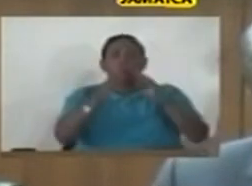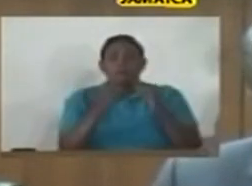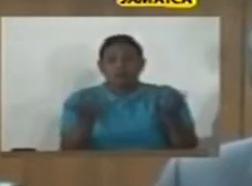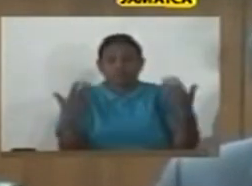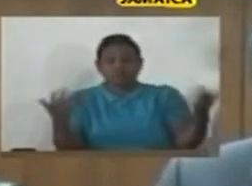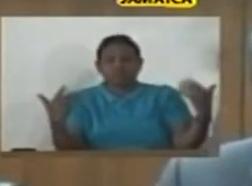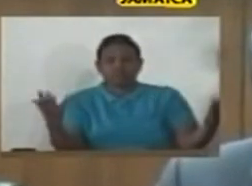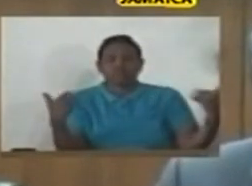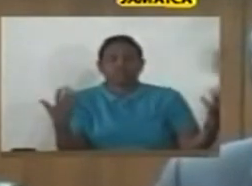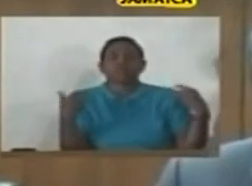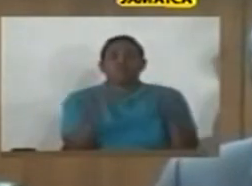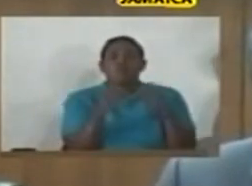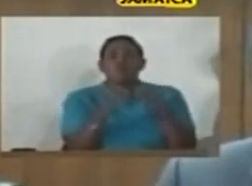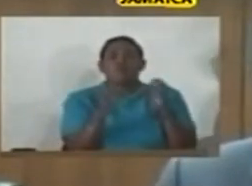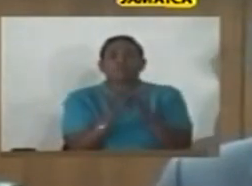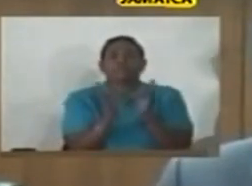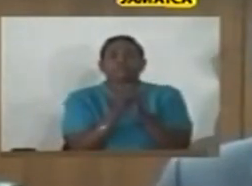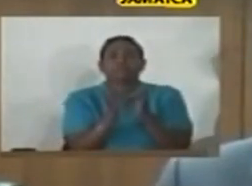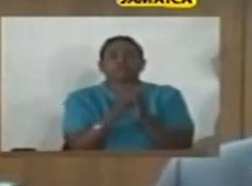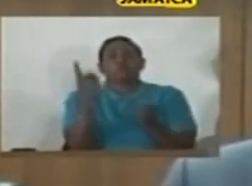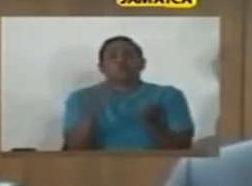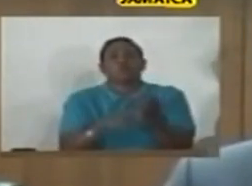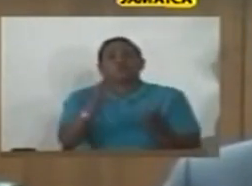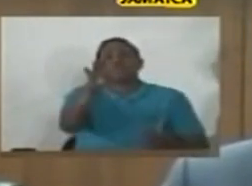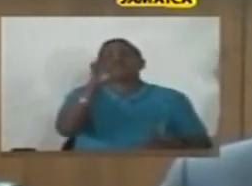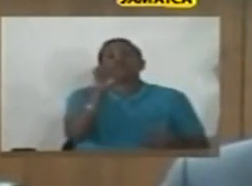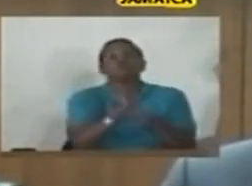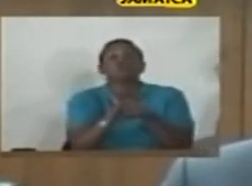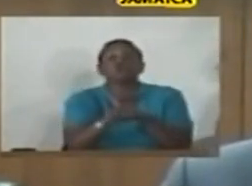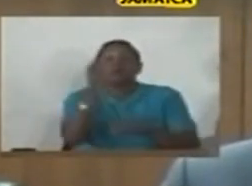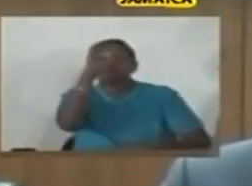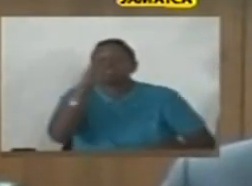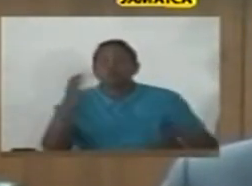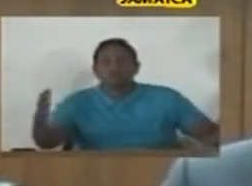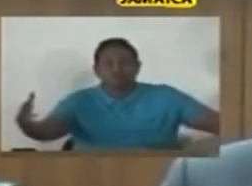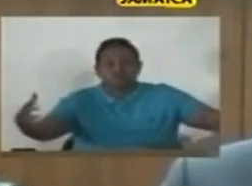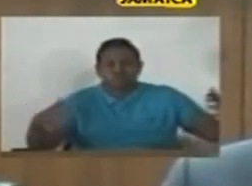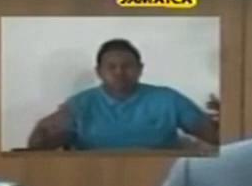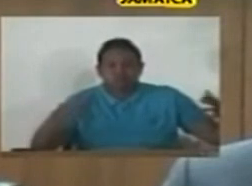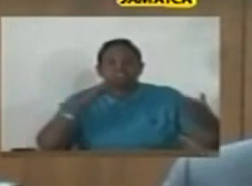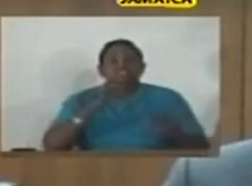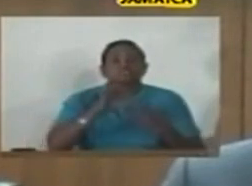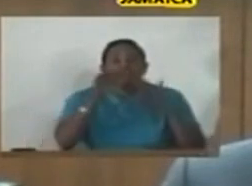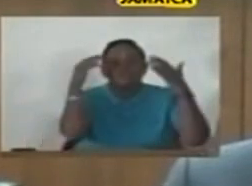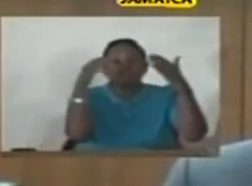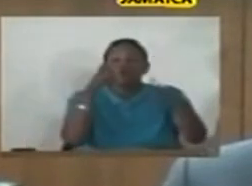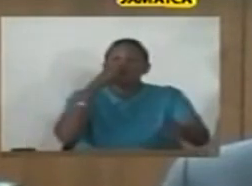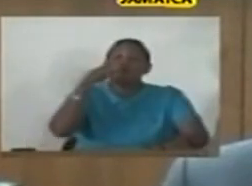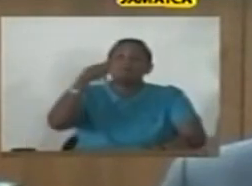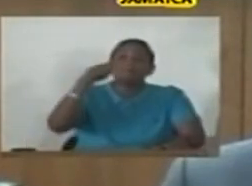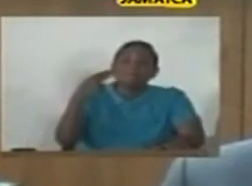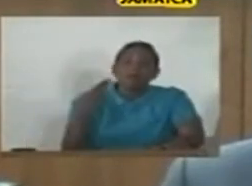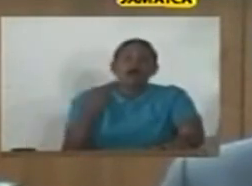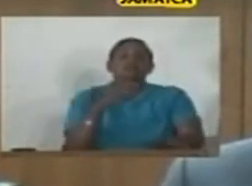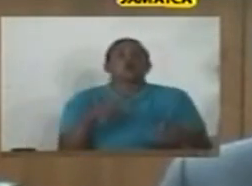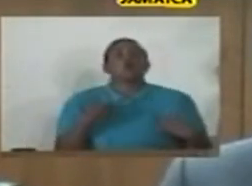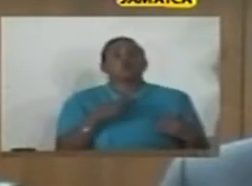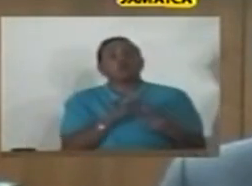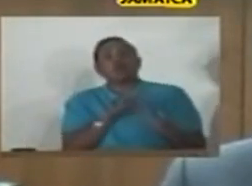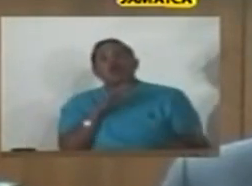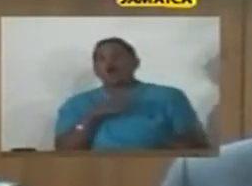reach over 1,400 job seekers with special focus on PATH beneficiaries and unattached